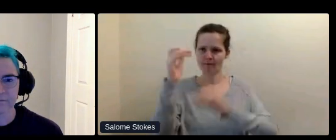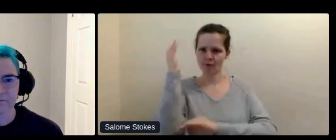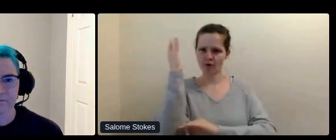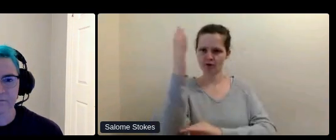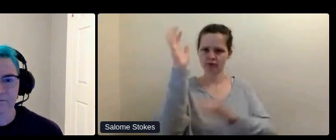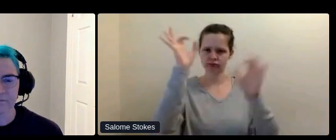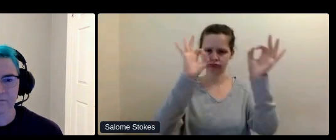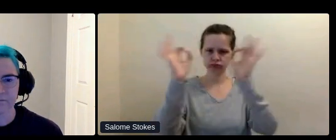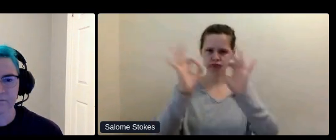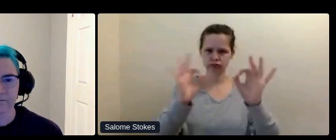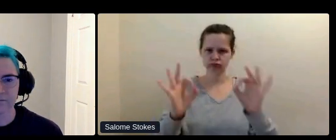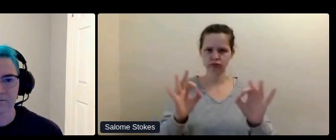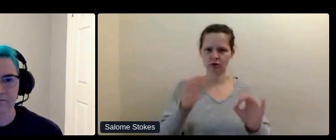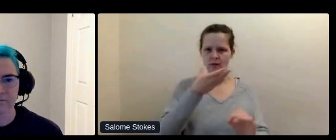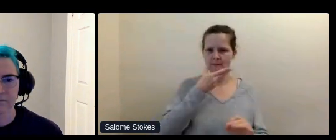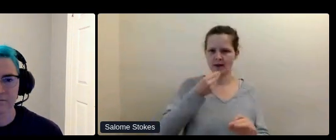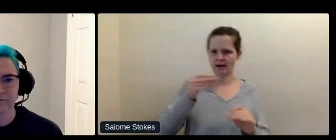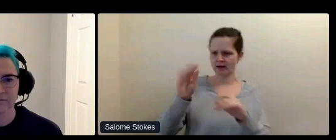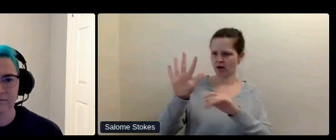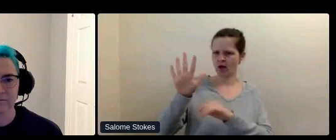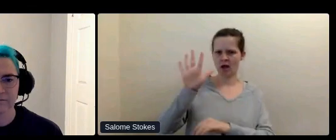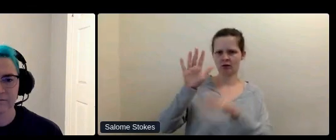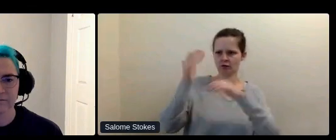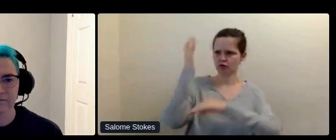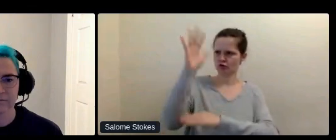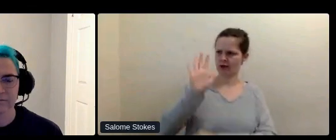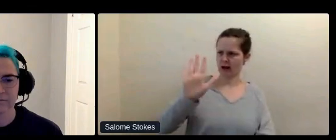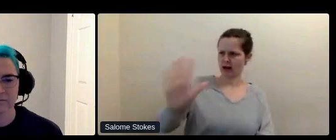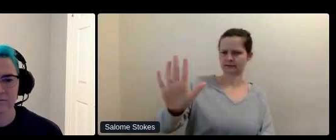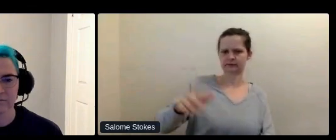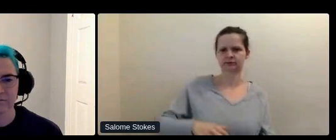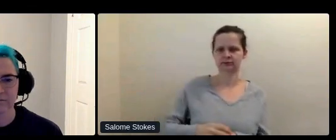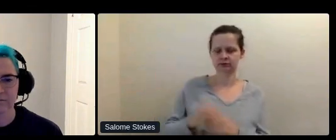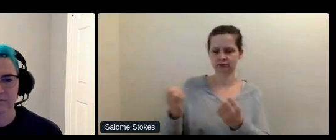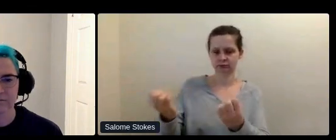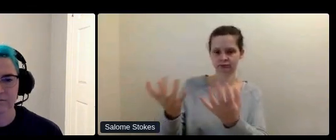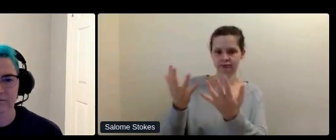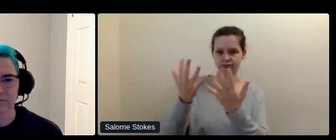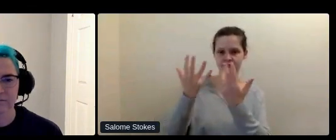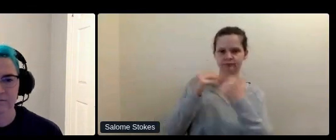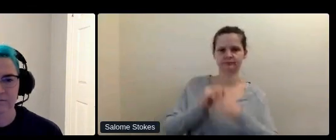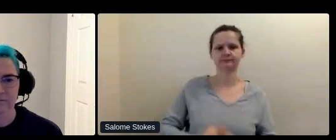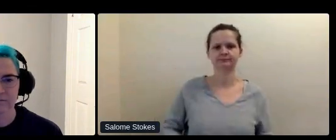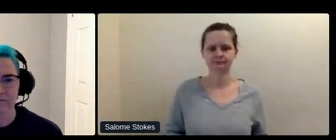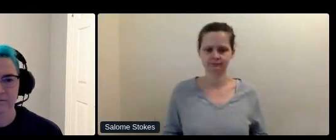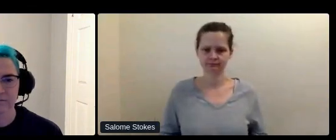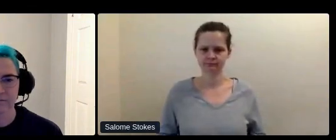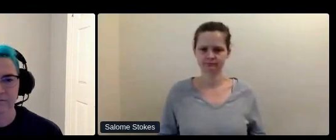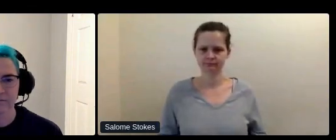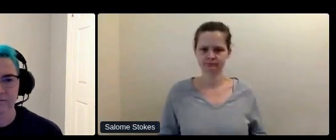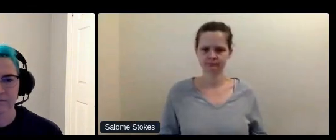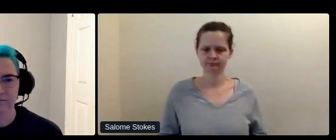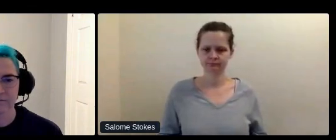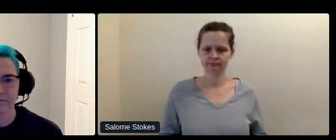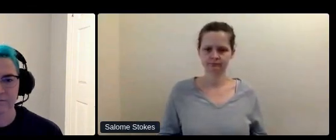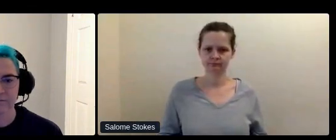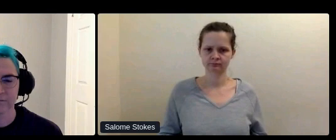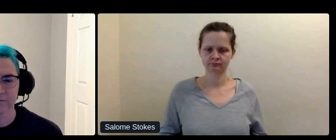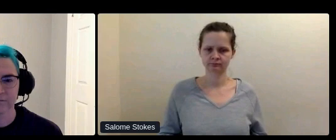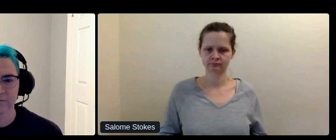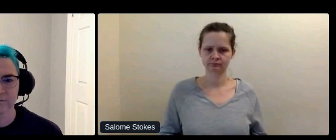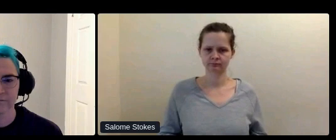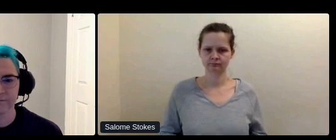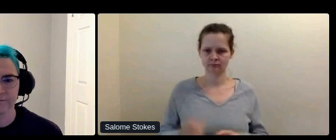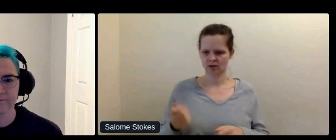tree. Light radiates from his touch. Sometimes it's the only way to protect the ones we love. Kratos drops the blades of chaos and lays